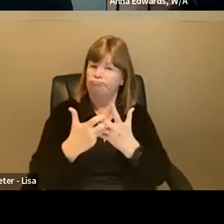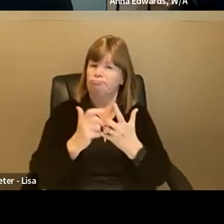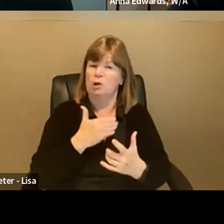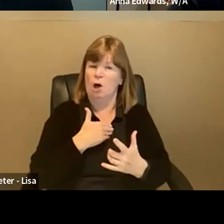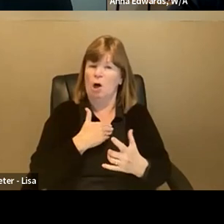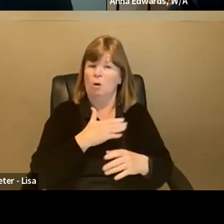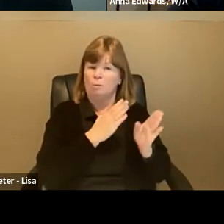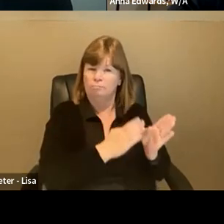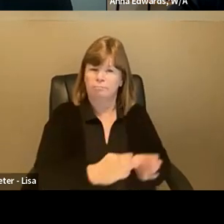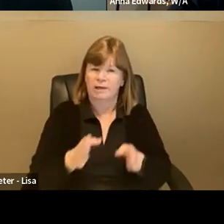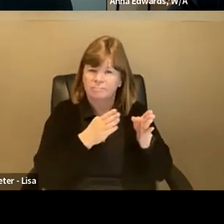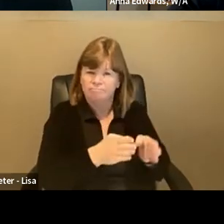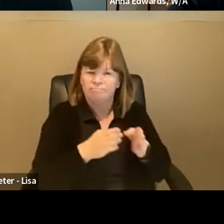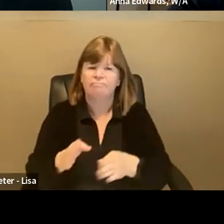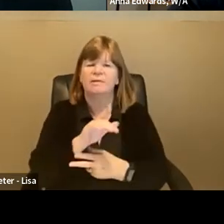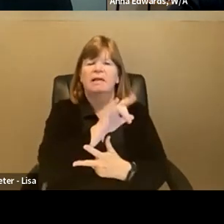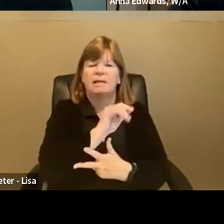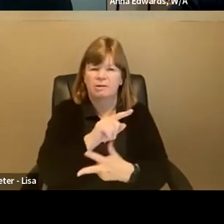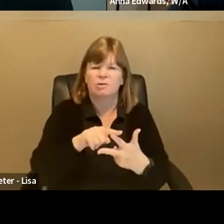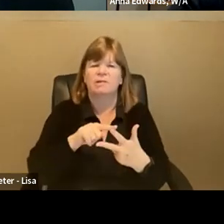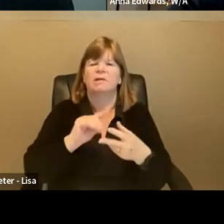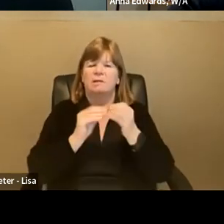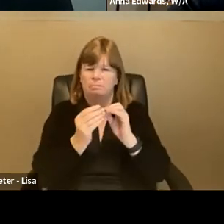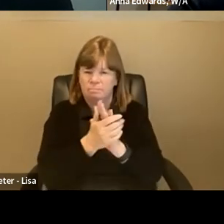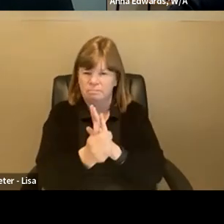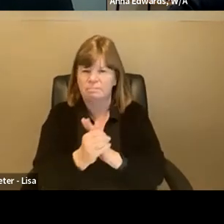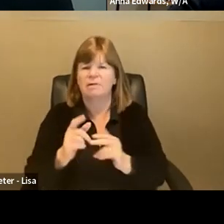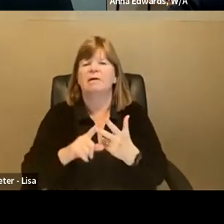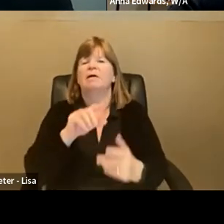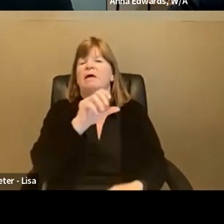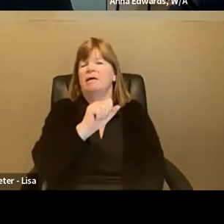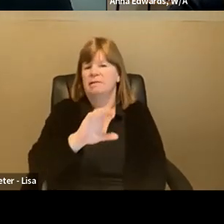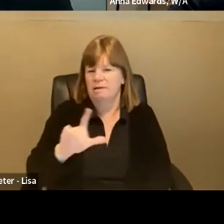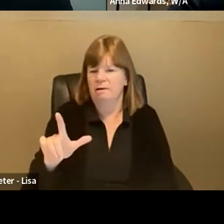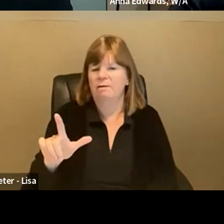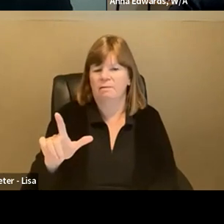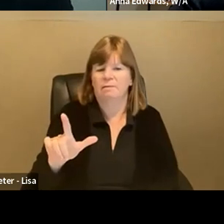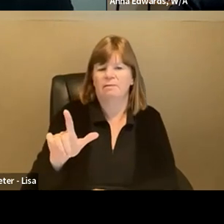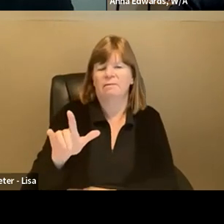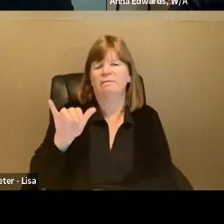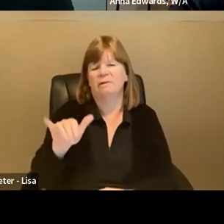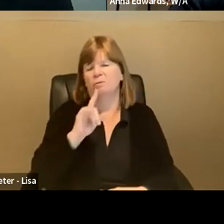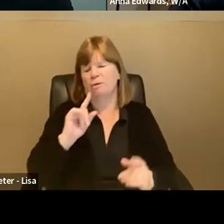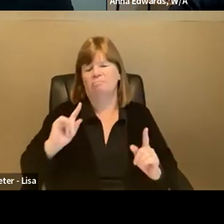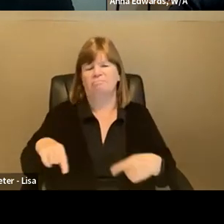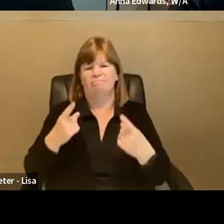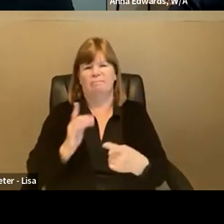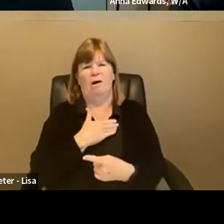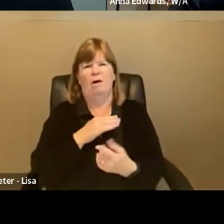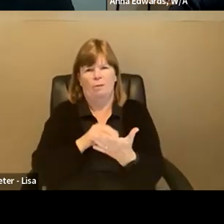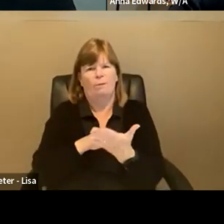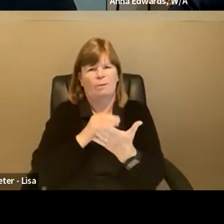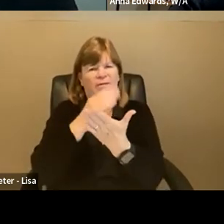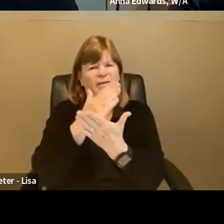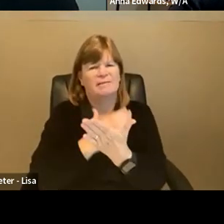strategic plan? Literacy, numeracy, SEL. So that's really been some of our lessons learned.